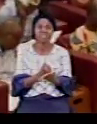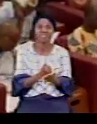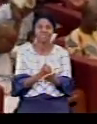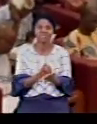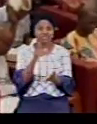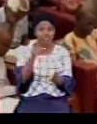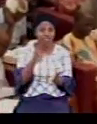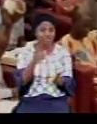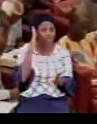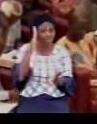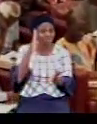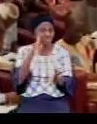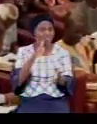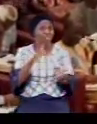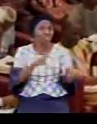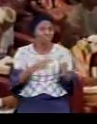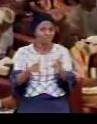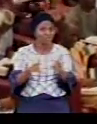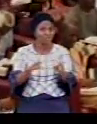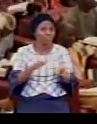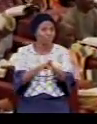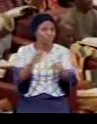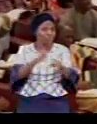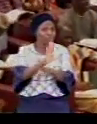You will fulfill your destiny.